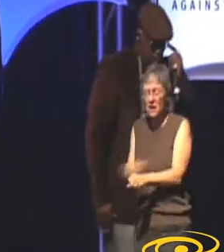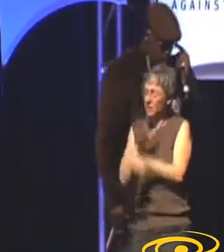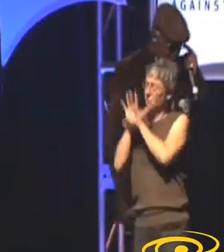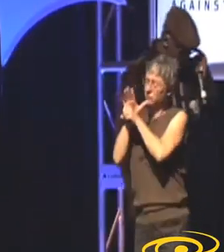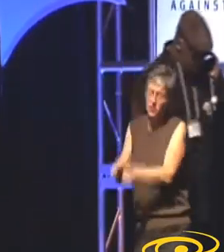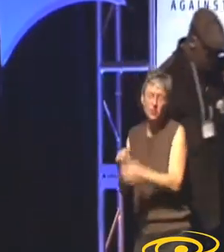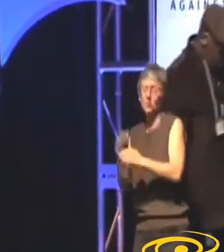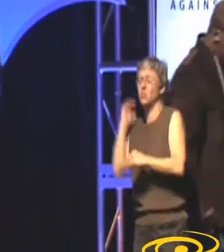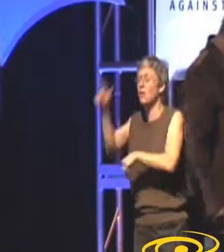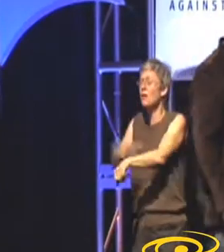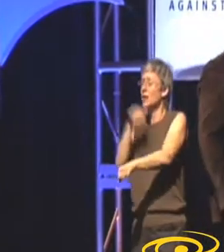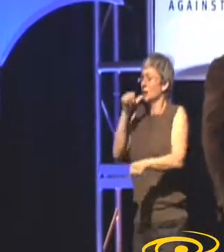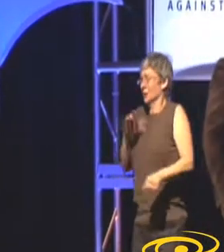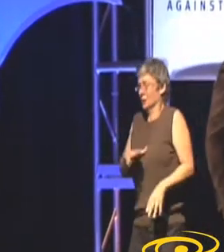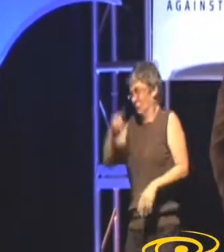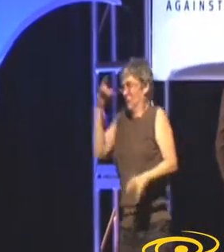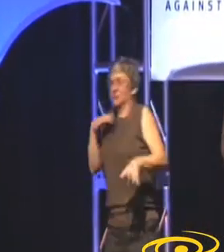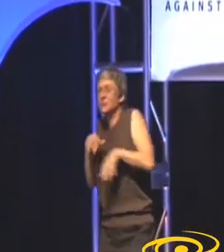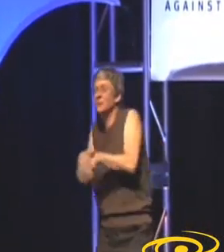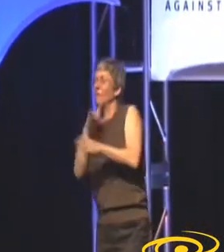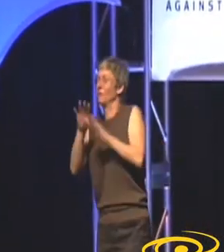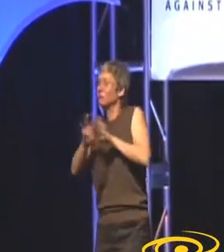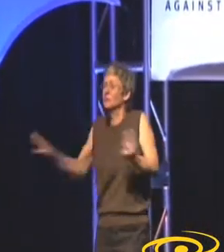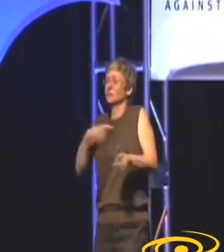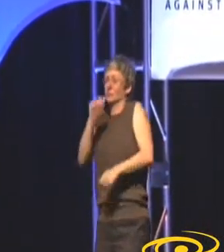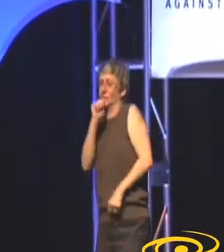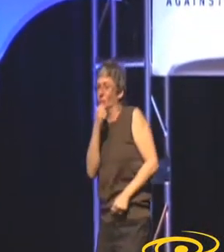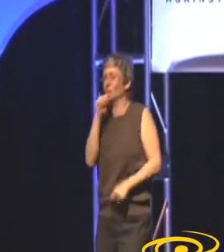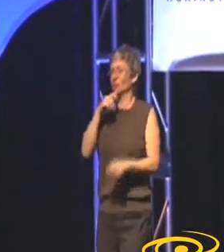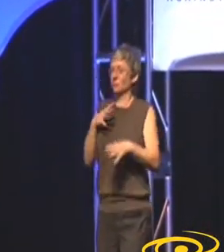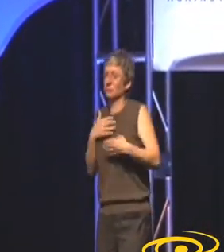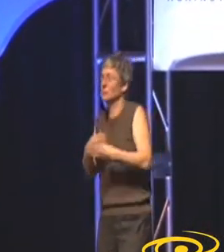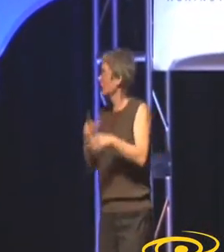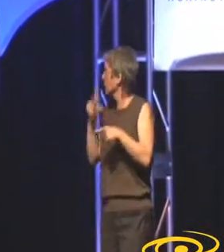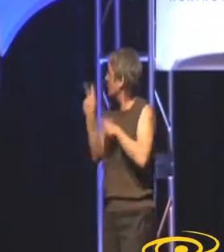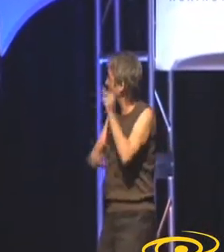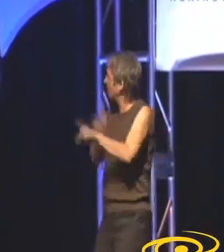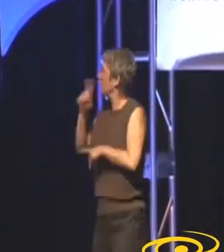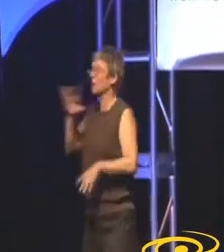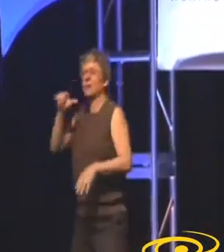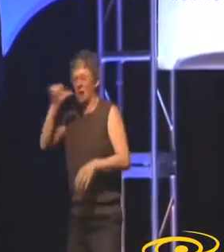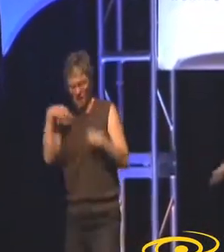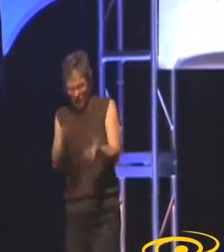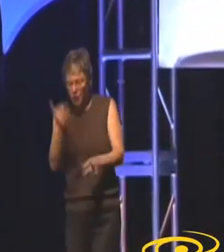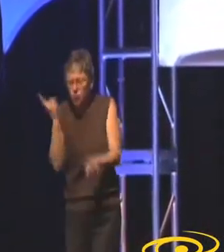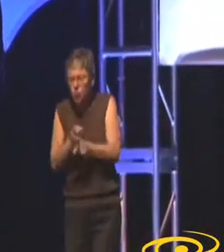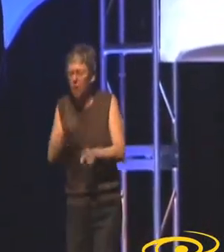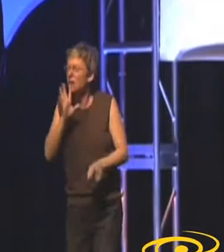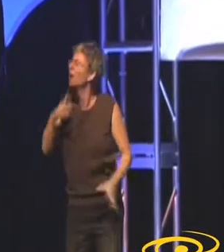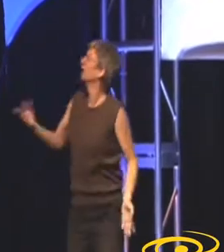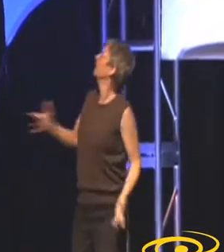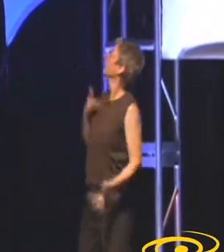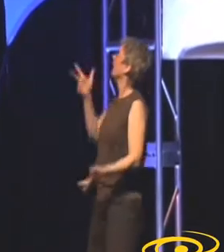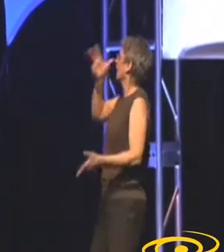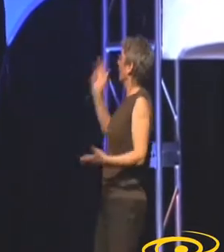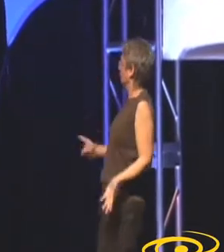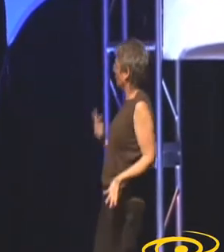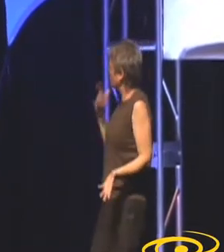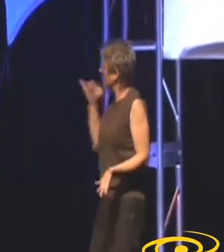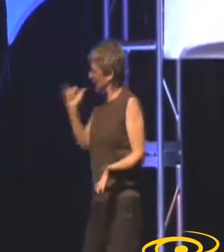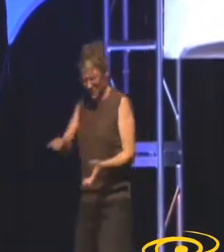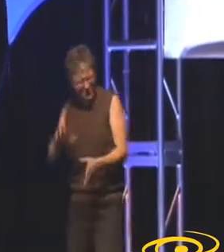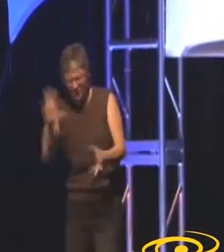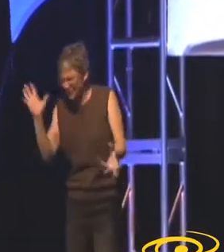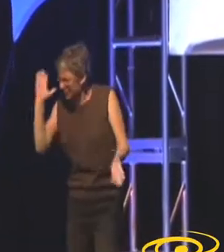my sisters on the front line feelin' defeated. Advocatin' in the movement and bein' mistreated. That ain't cool. It's a major